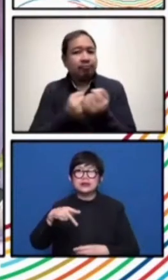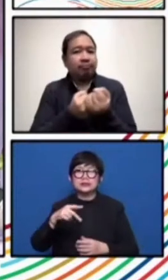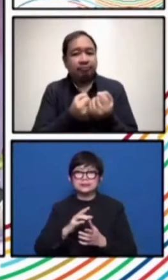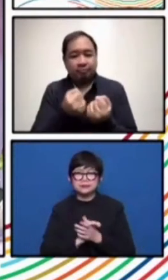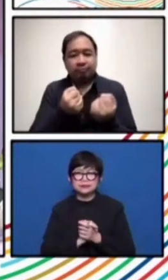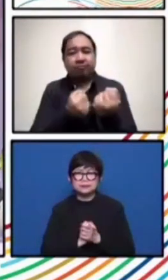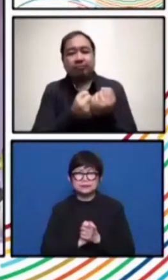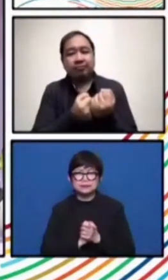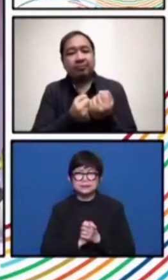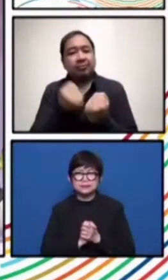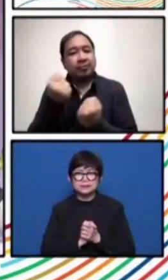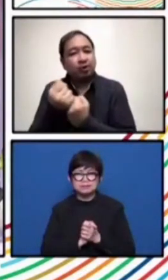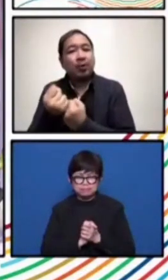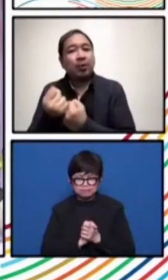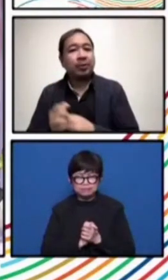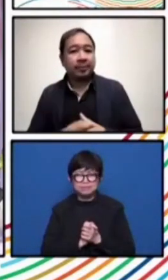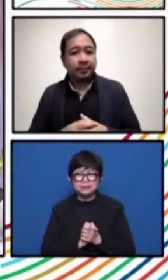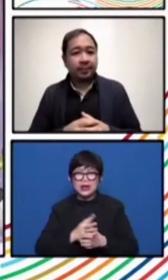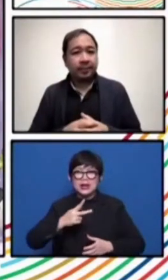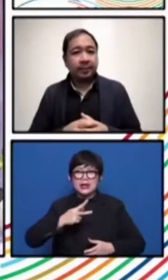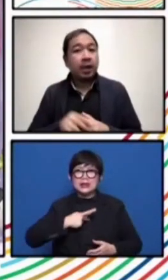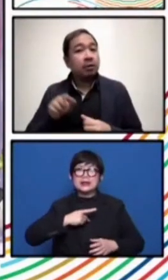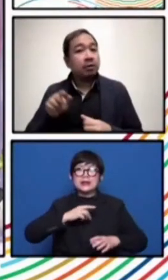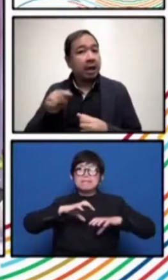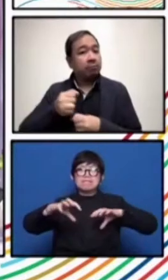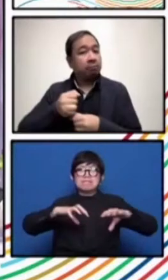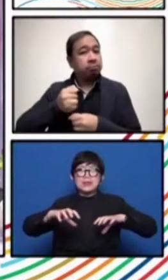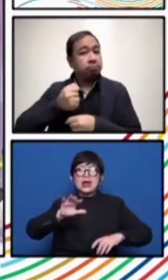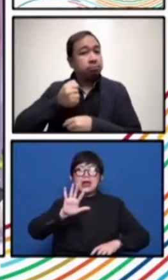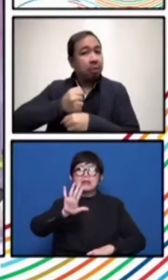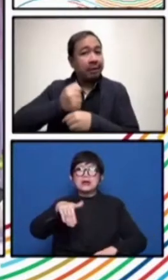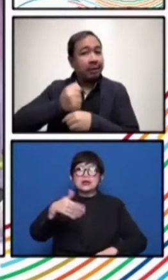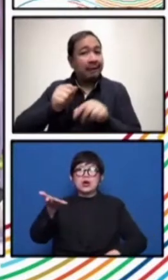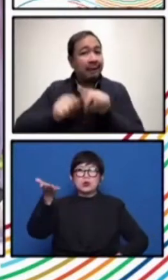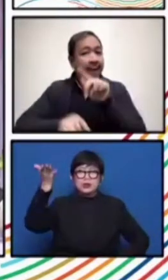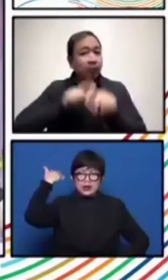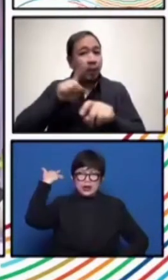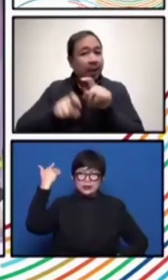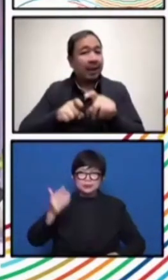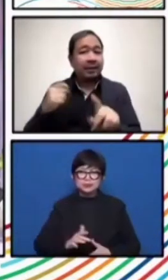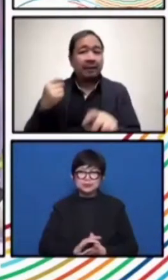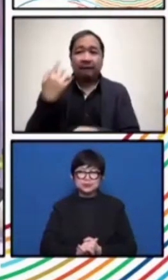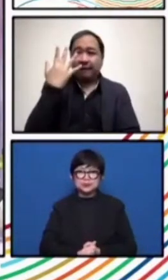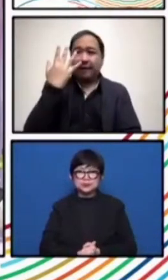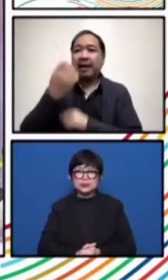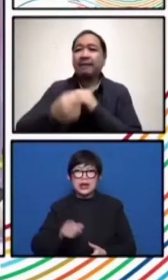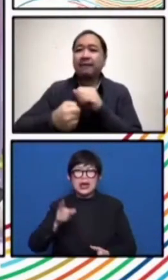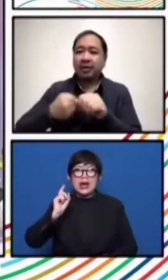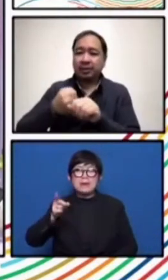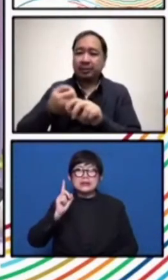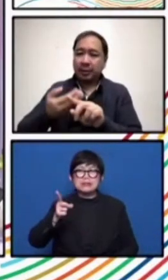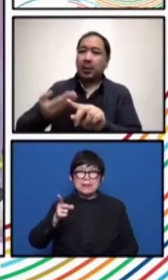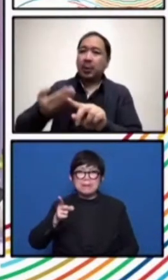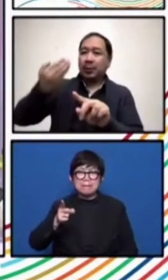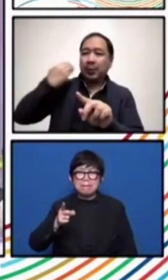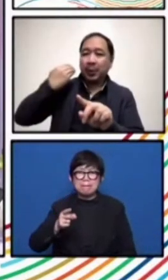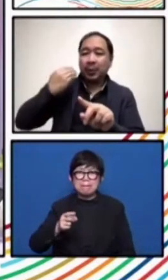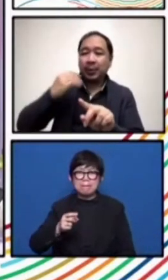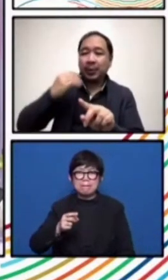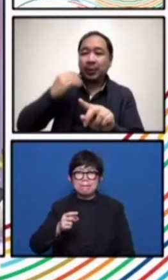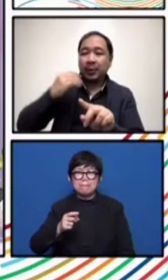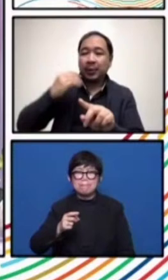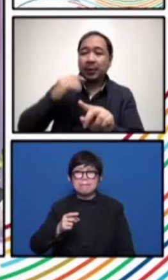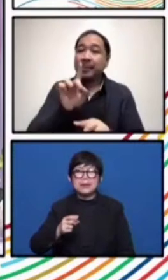while we did this more than five years ago is because we want a special disabilities through our representative